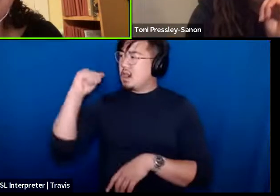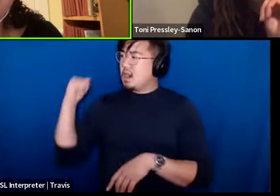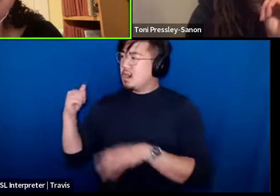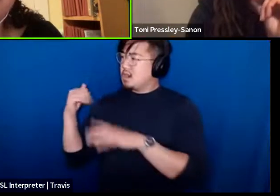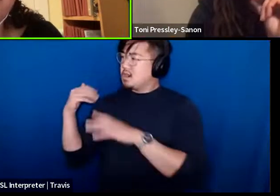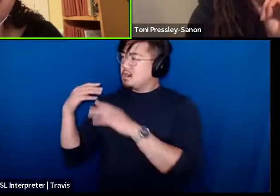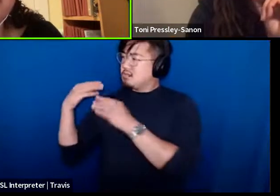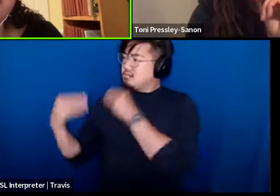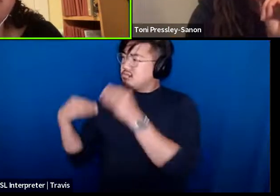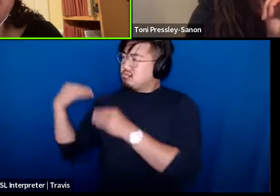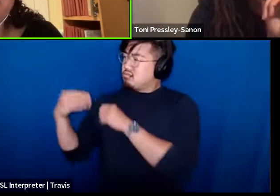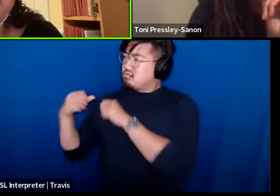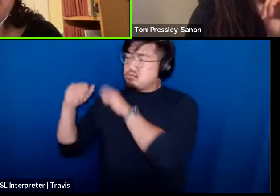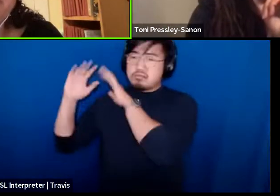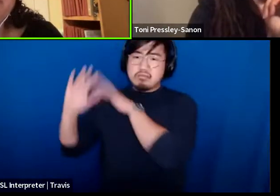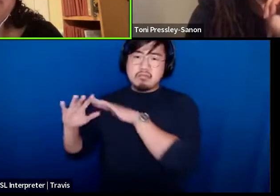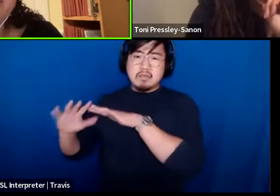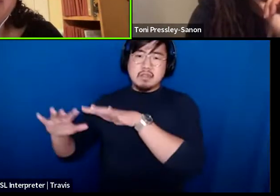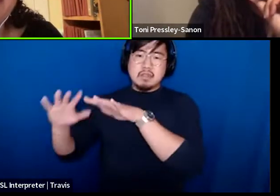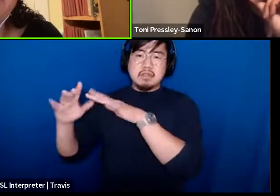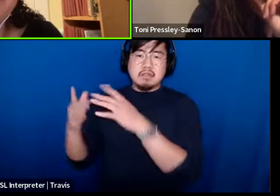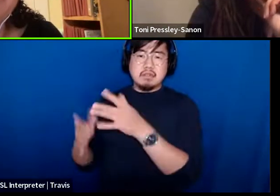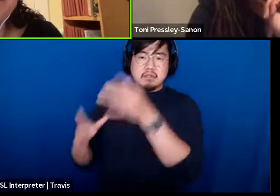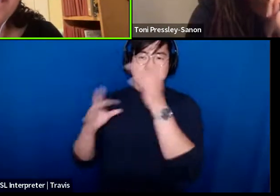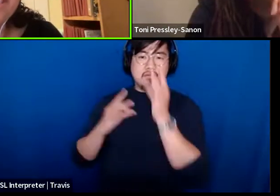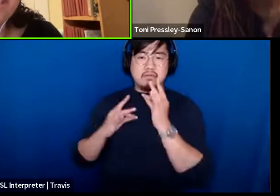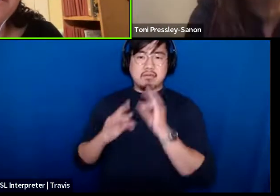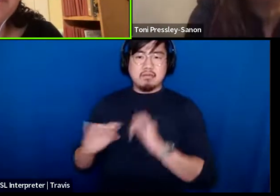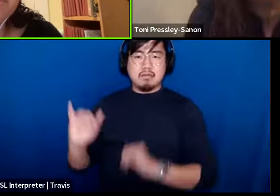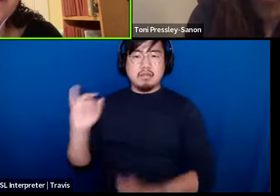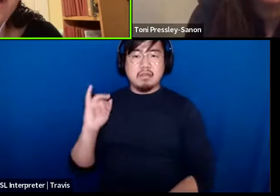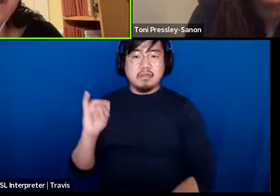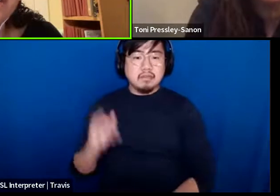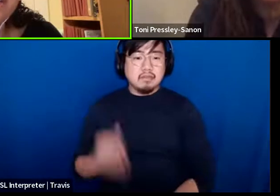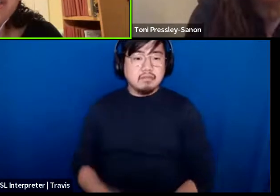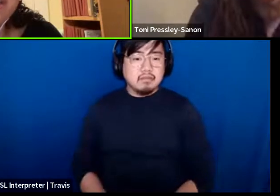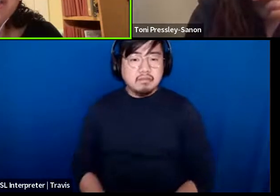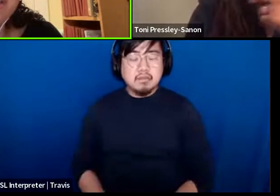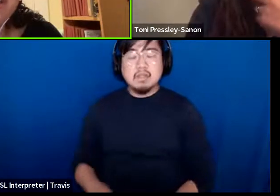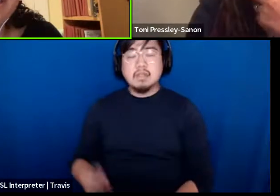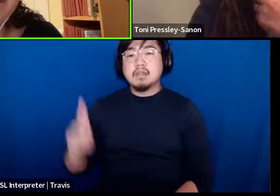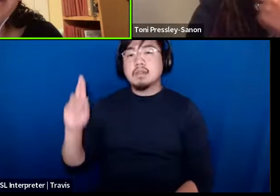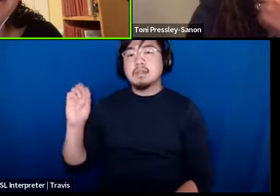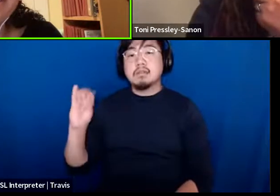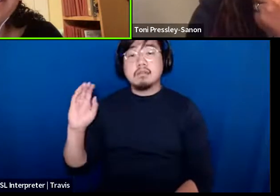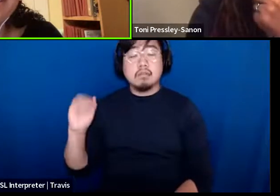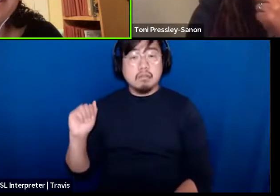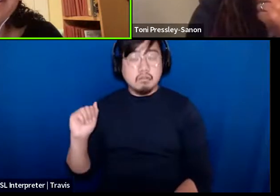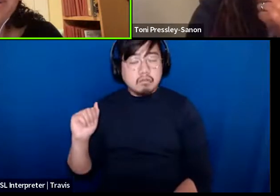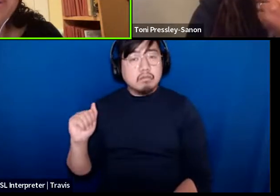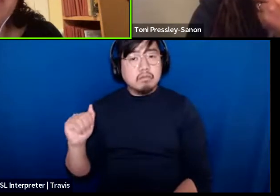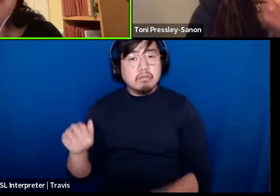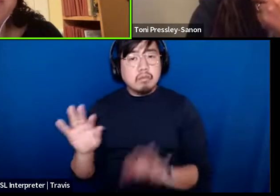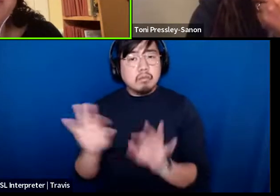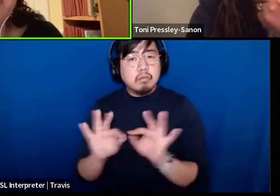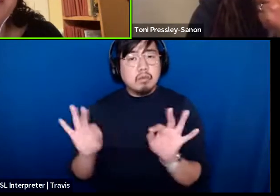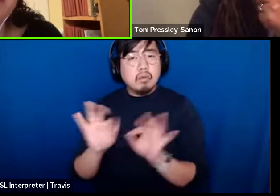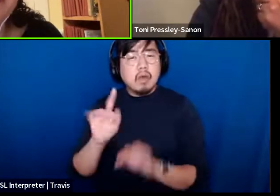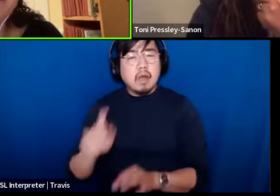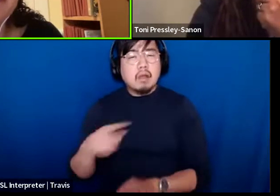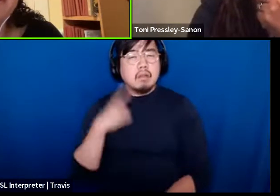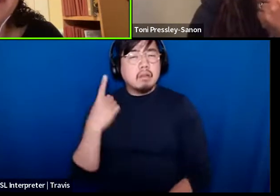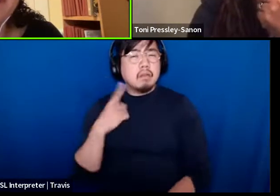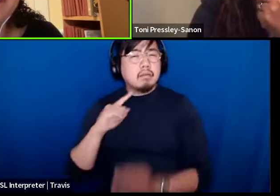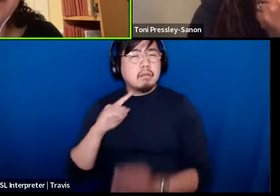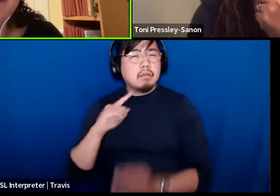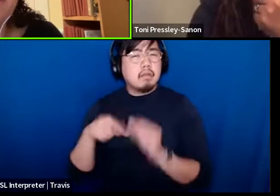Yeah, I think that's a very important question. And I'm especially thinking of the word hierarchy and this question of, is there a hierarchy